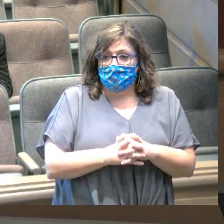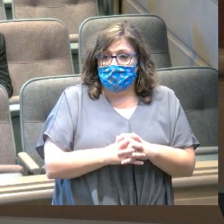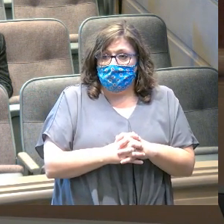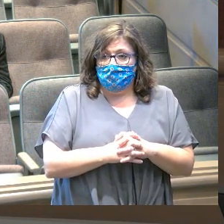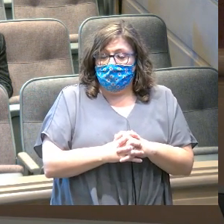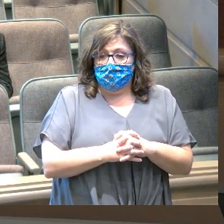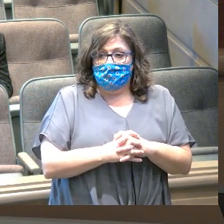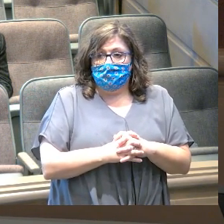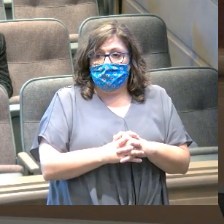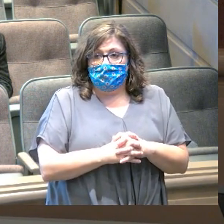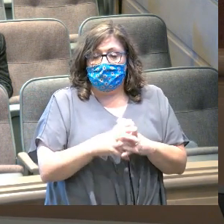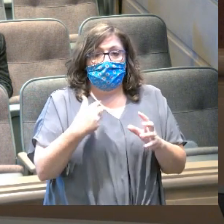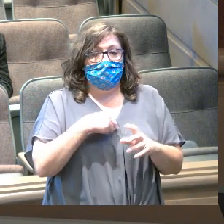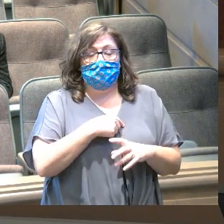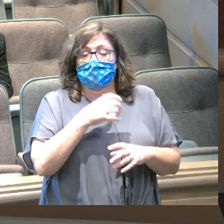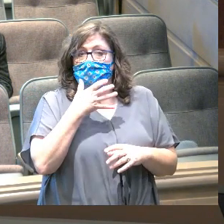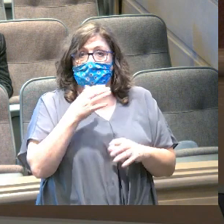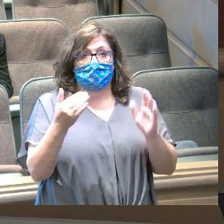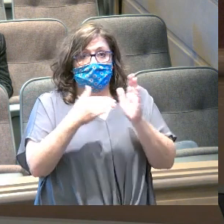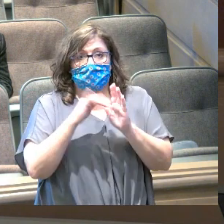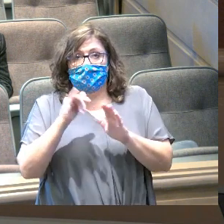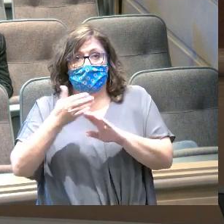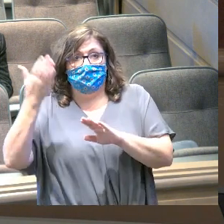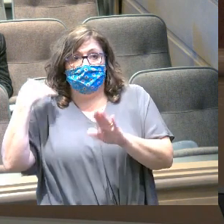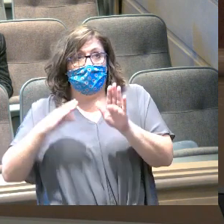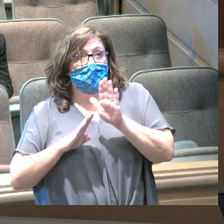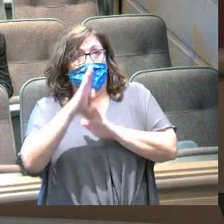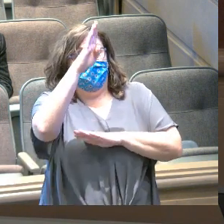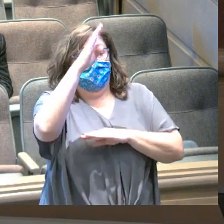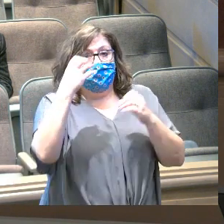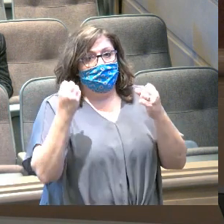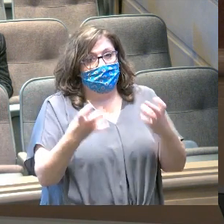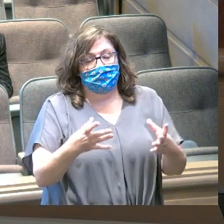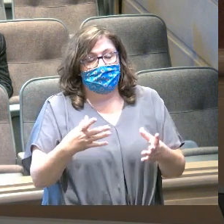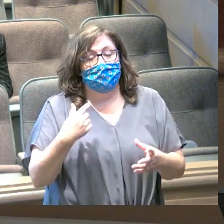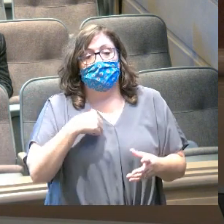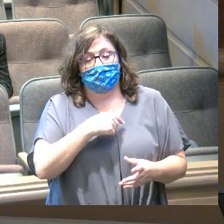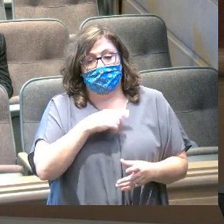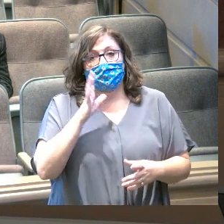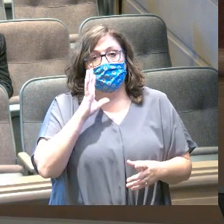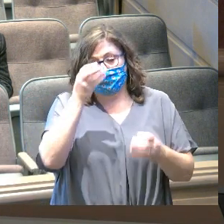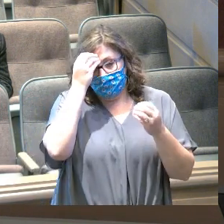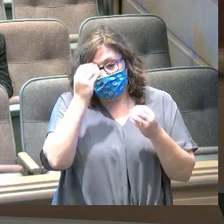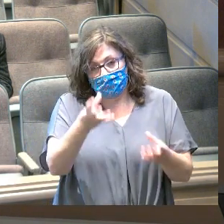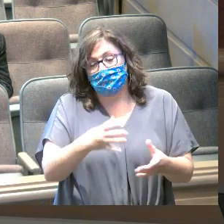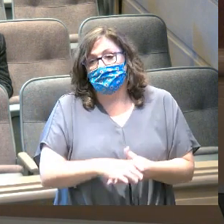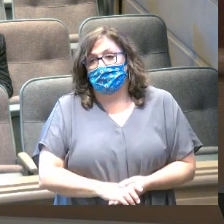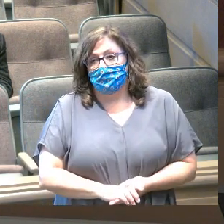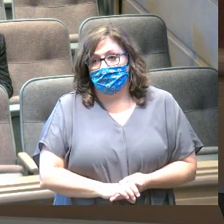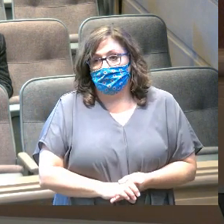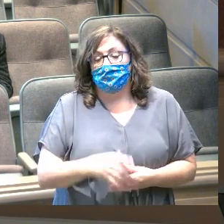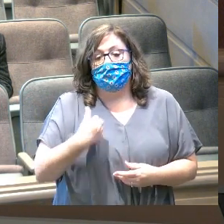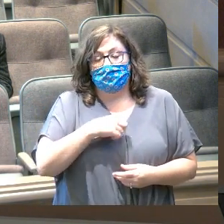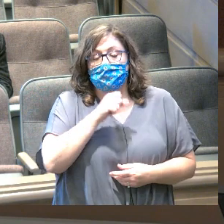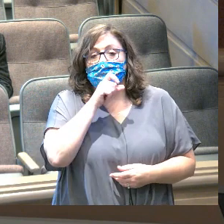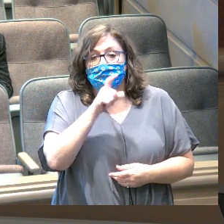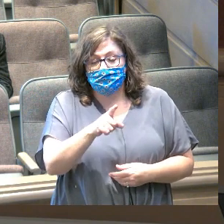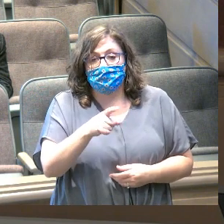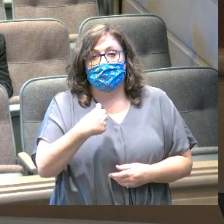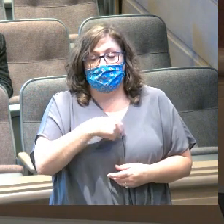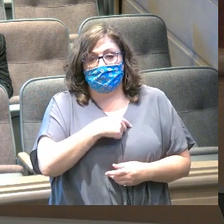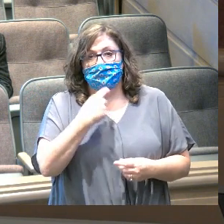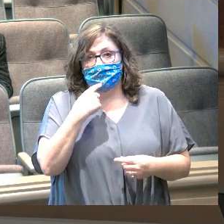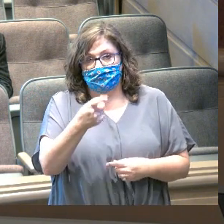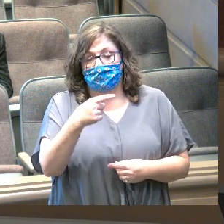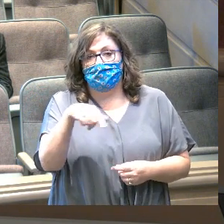back in early to mid-March. But we will be happy to let the community, or we will be certain to let the community